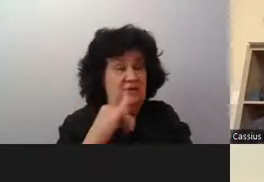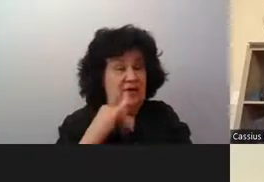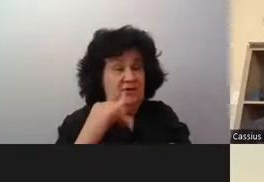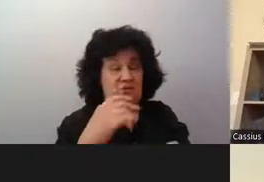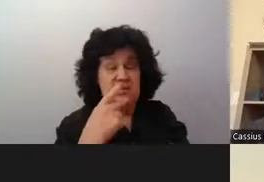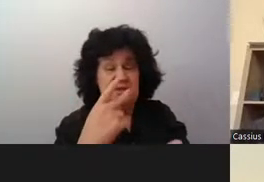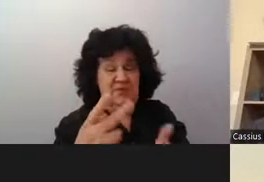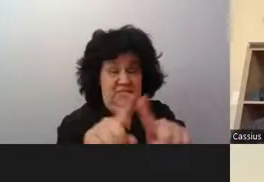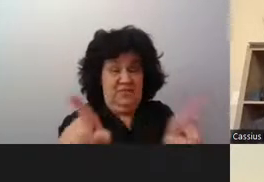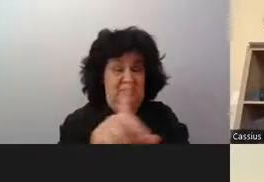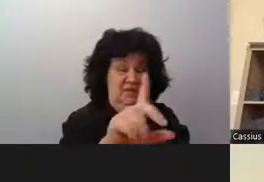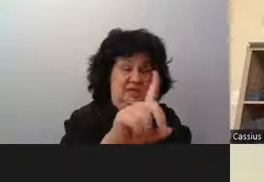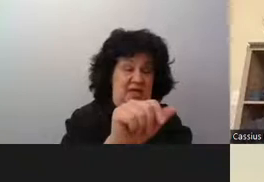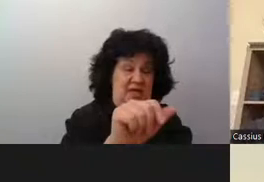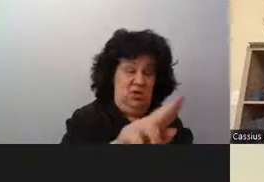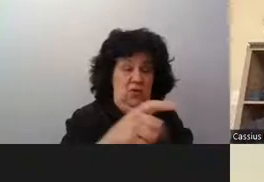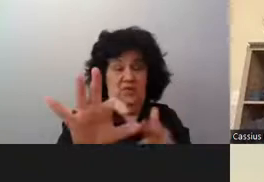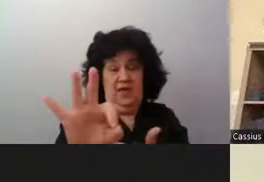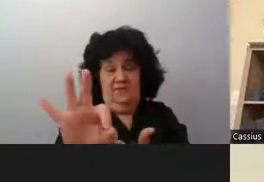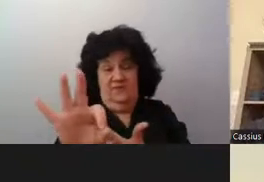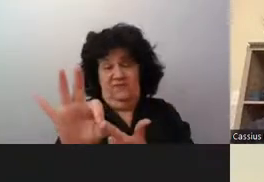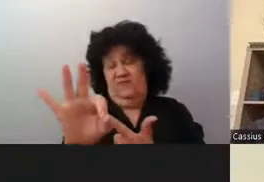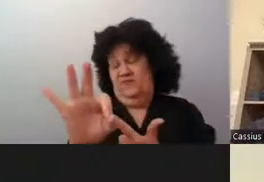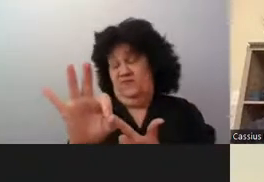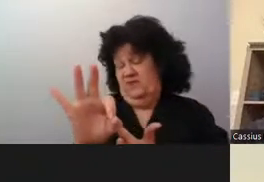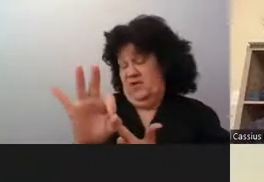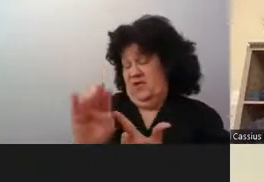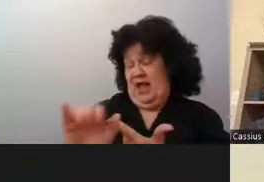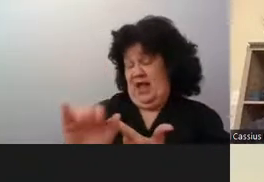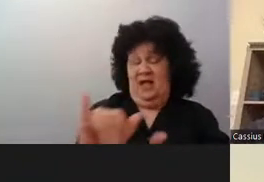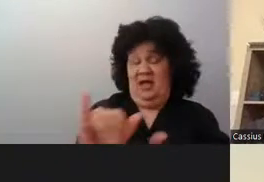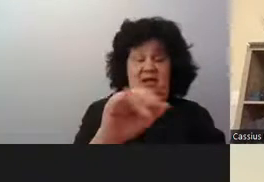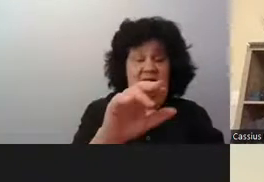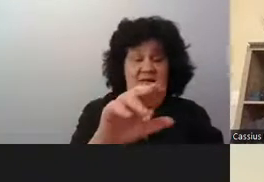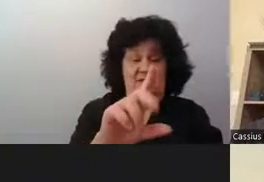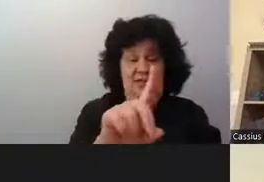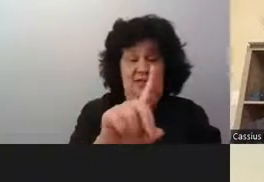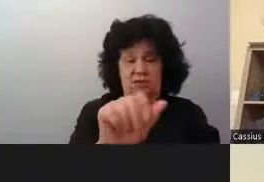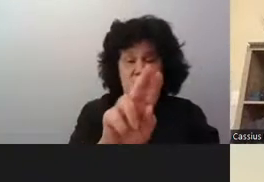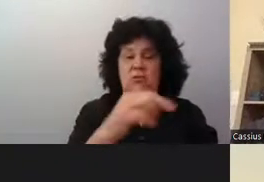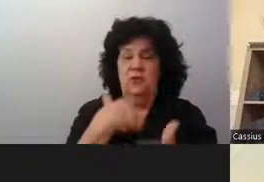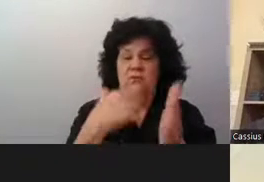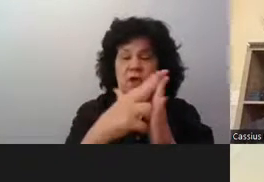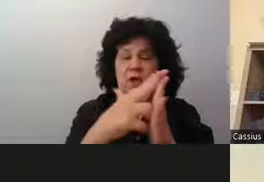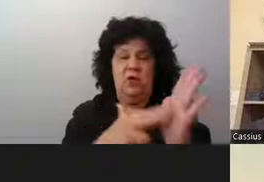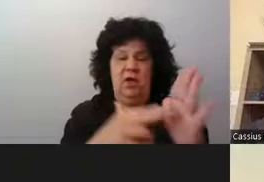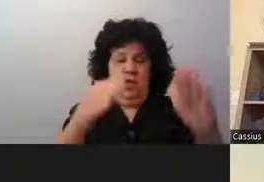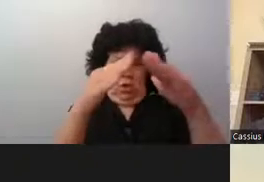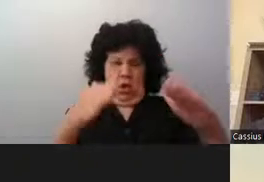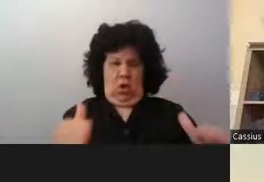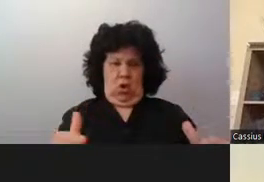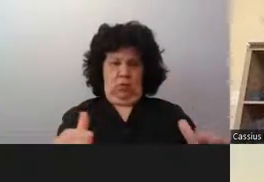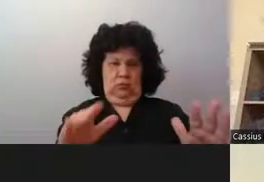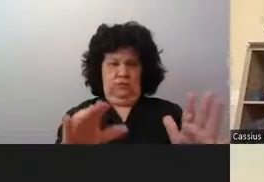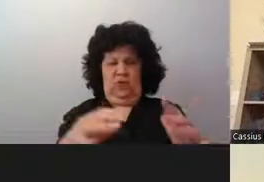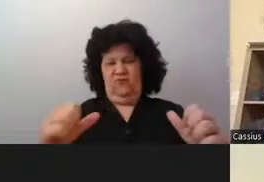from FAI for a moment, DAU has wonderful stuff like the contracting cone or the adaptive acquisition framework